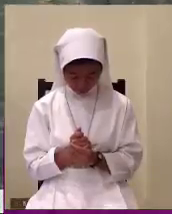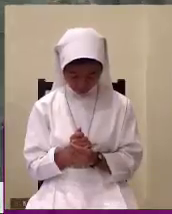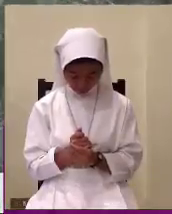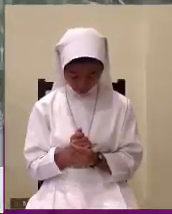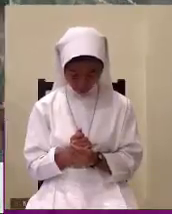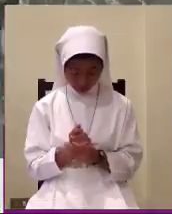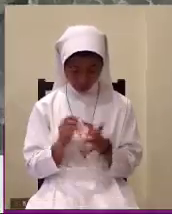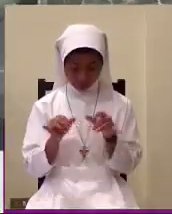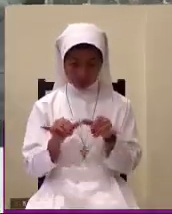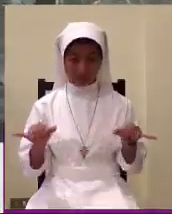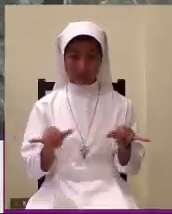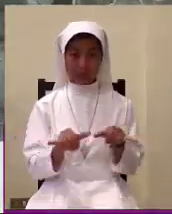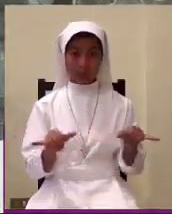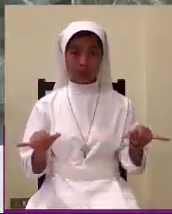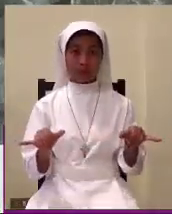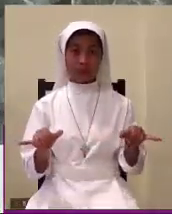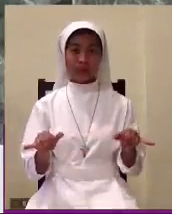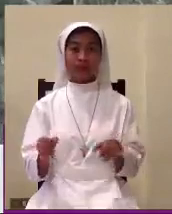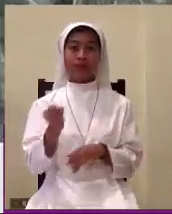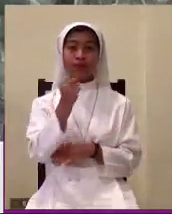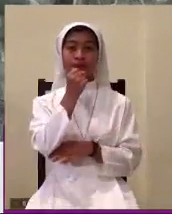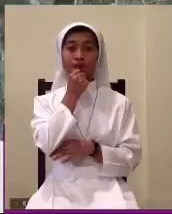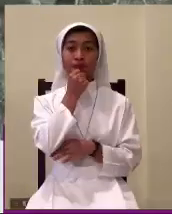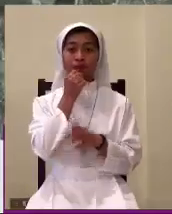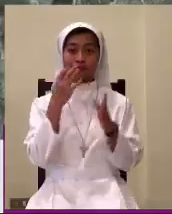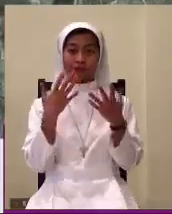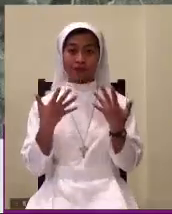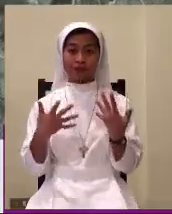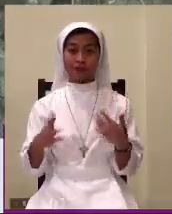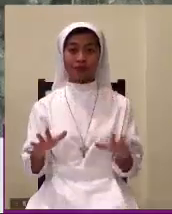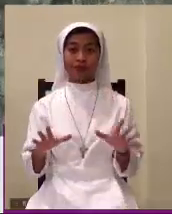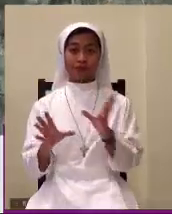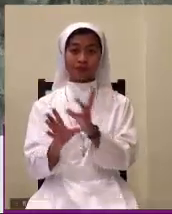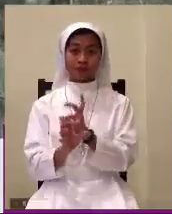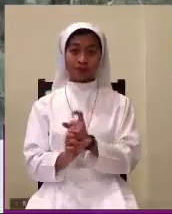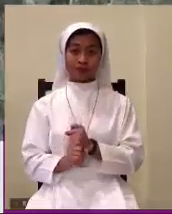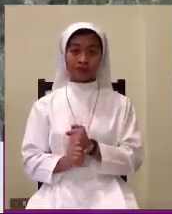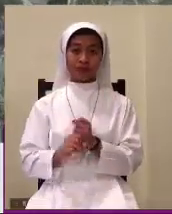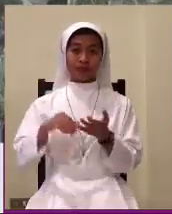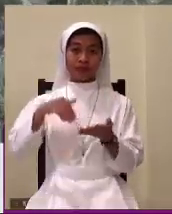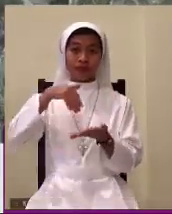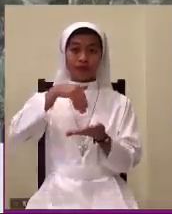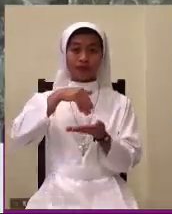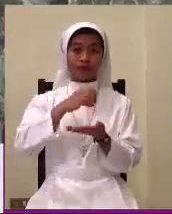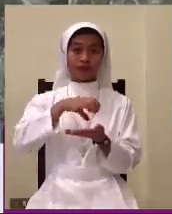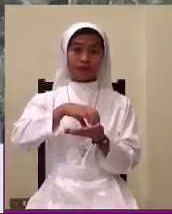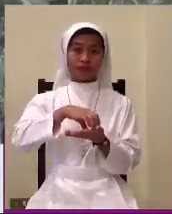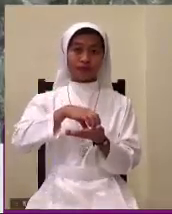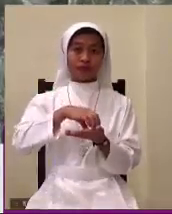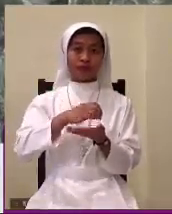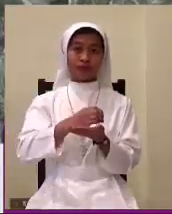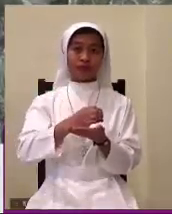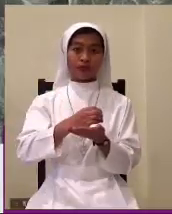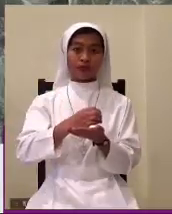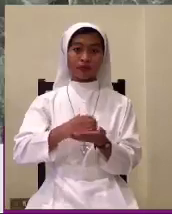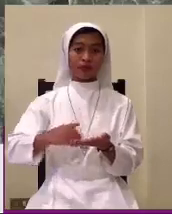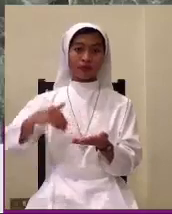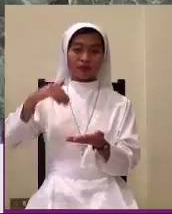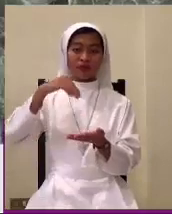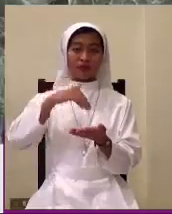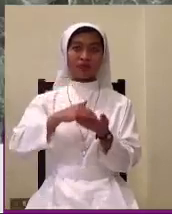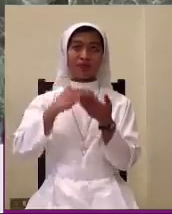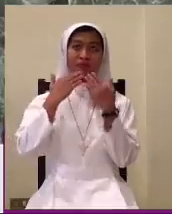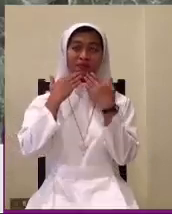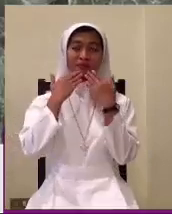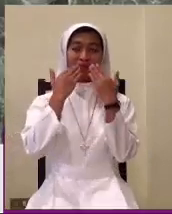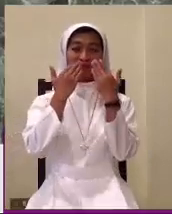In a similar way, when supper was ended, he took the chalice, and giving you thanks, he said the blessing,